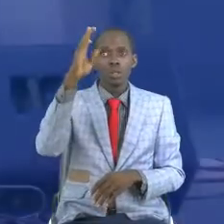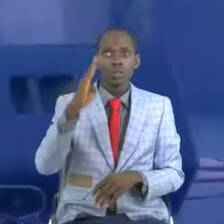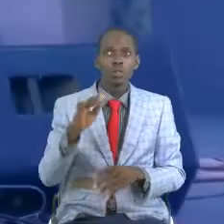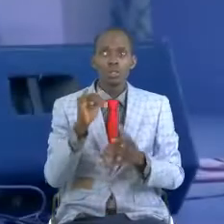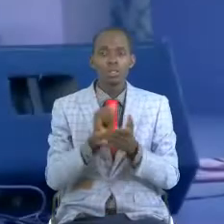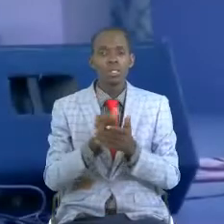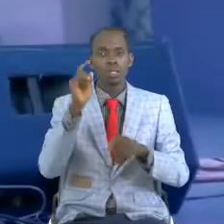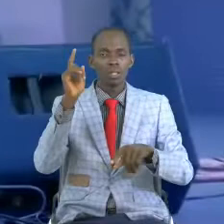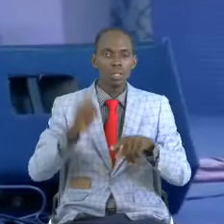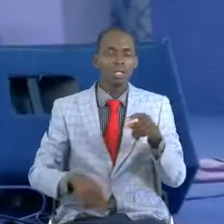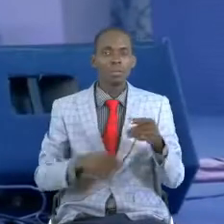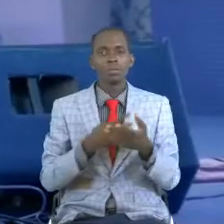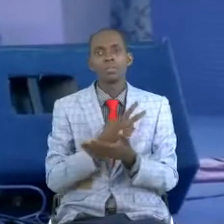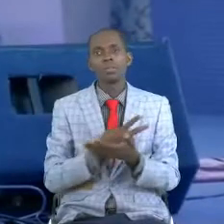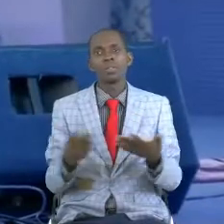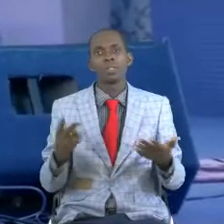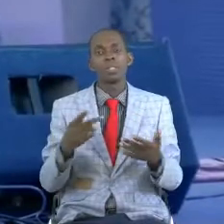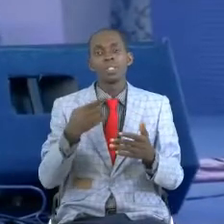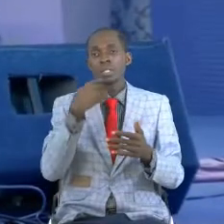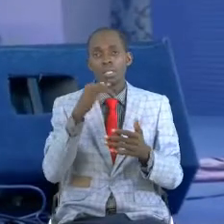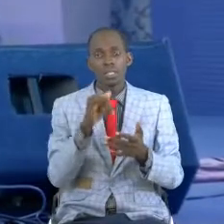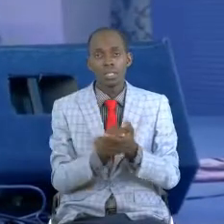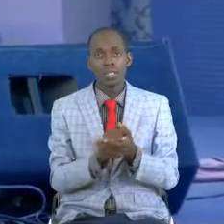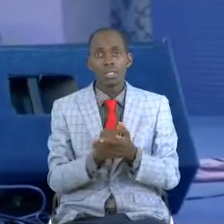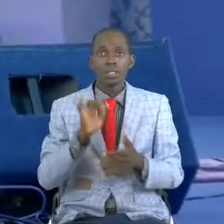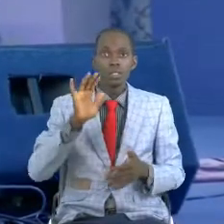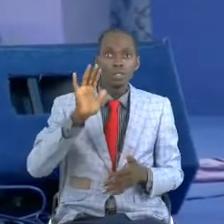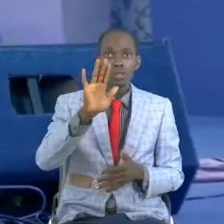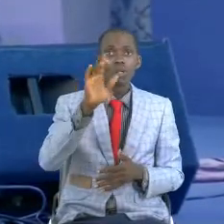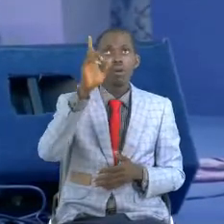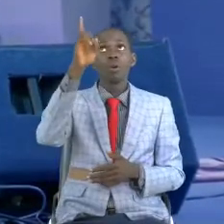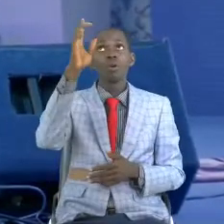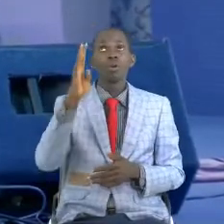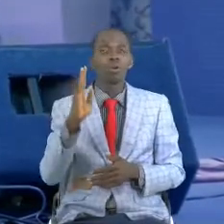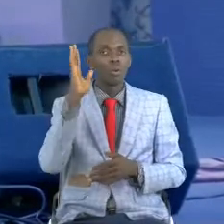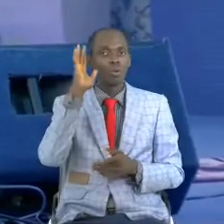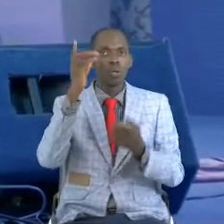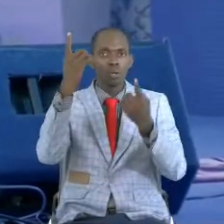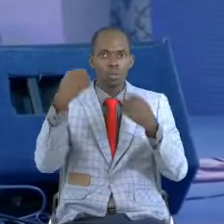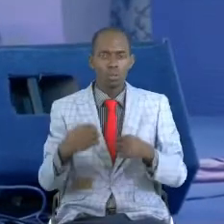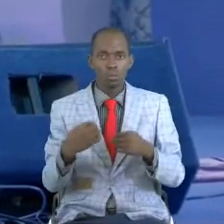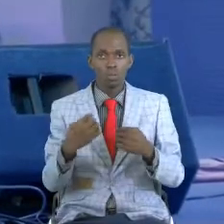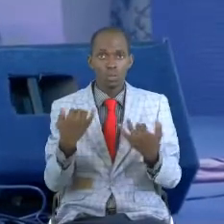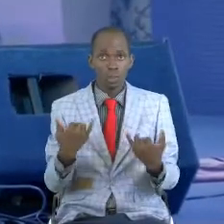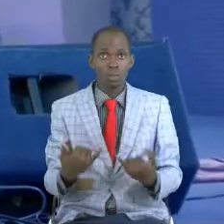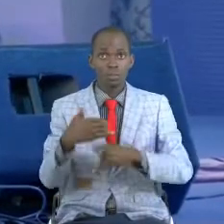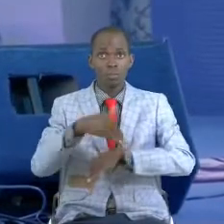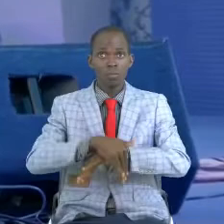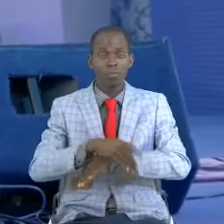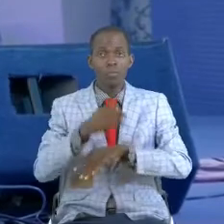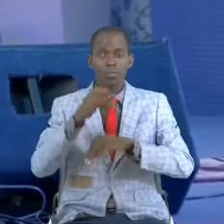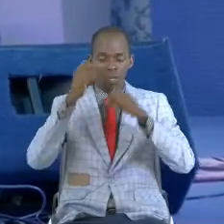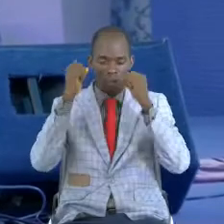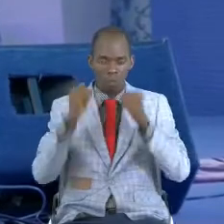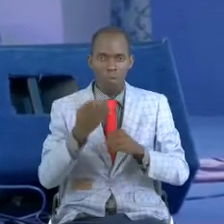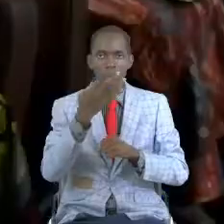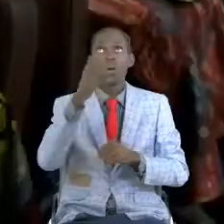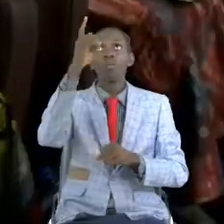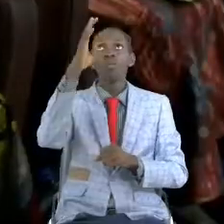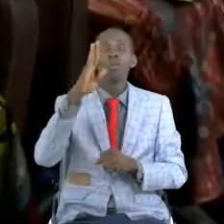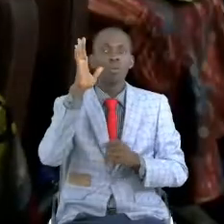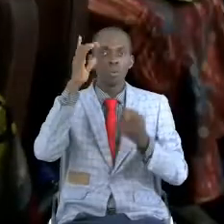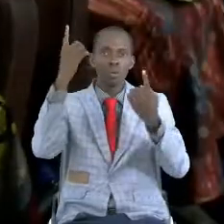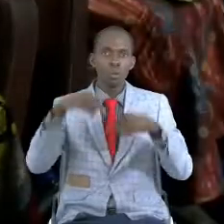fail. It says, your God will come. Tonight, the power of God will come.